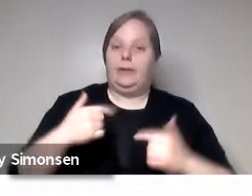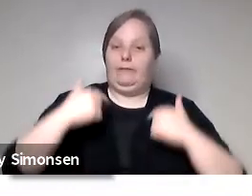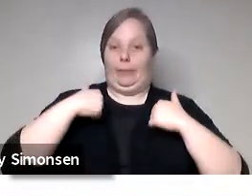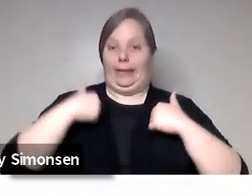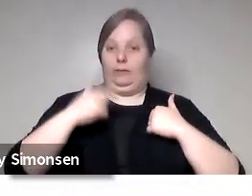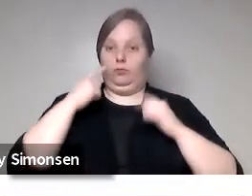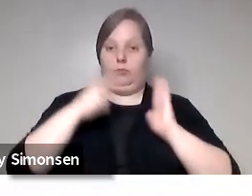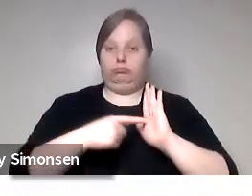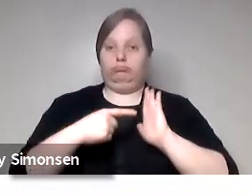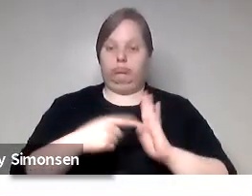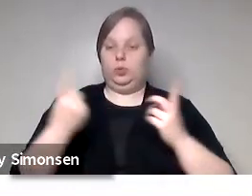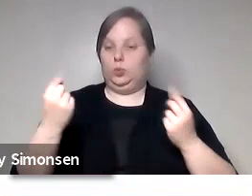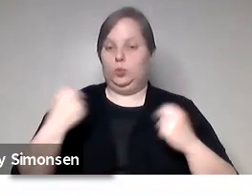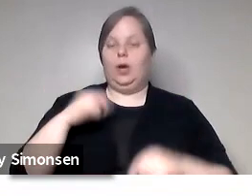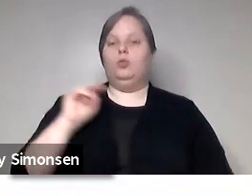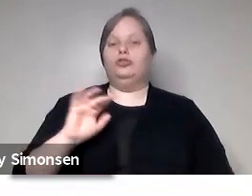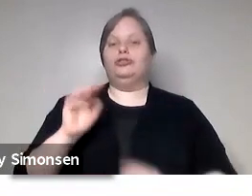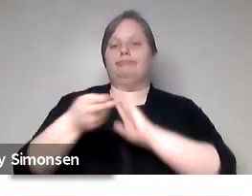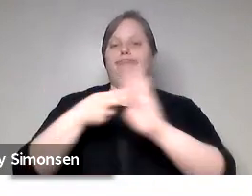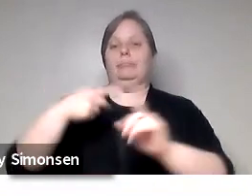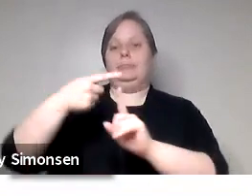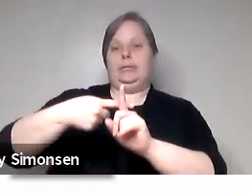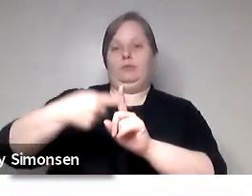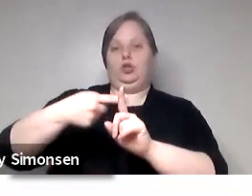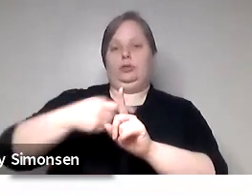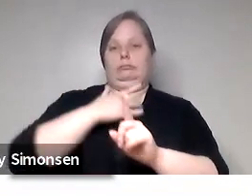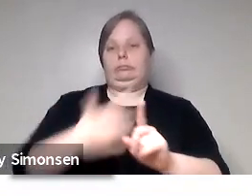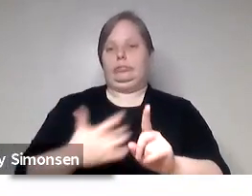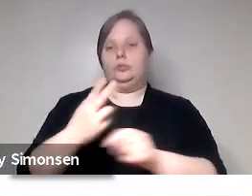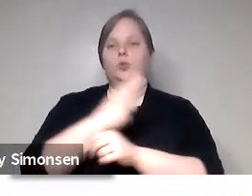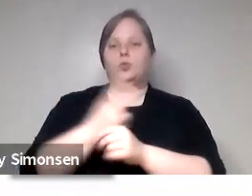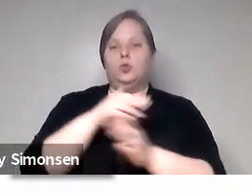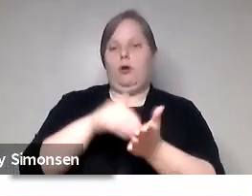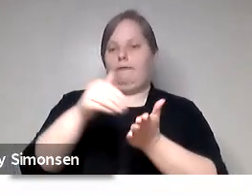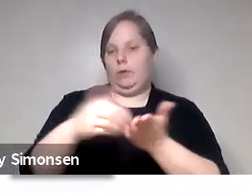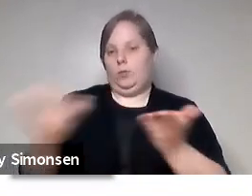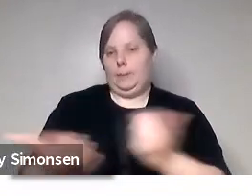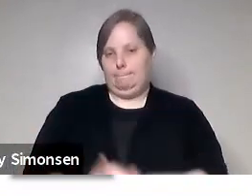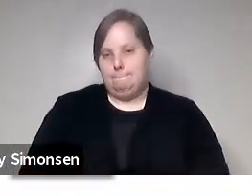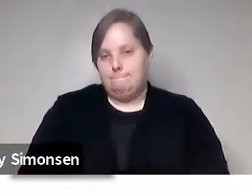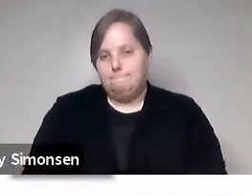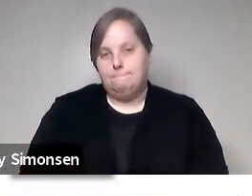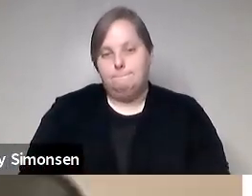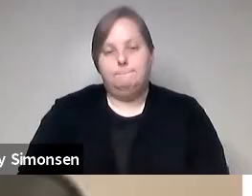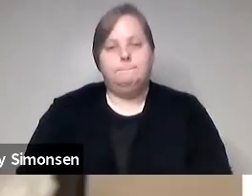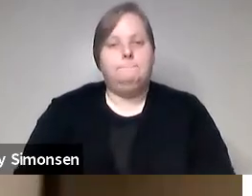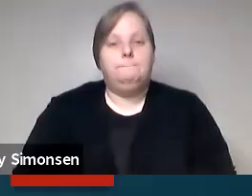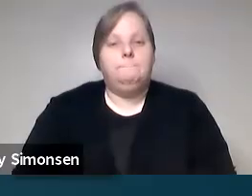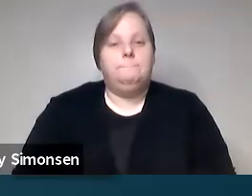I would just label the temperature that I would use most regularly.